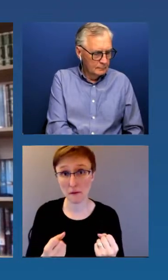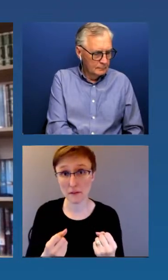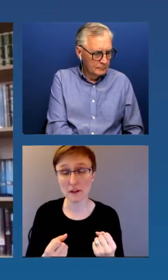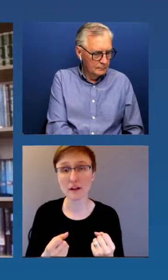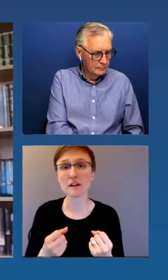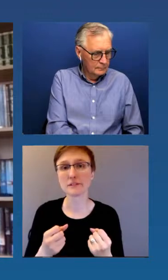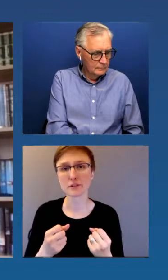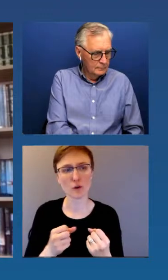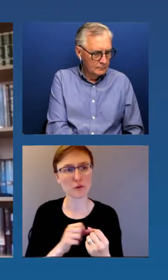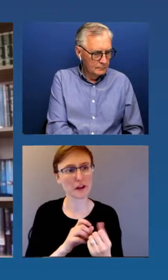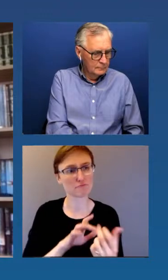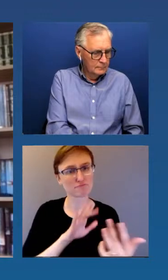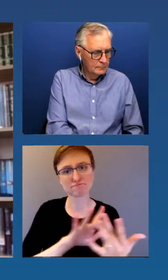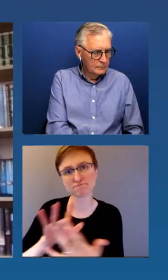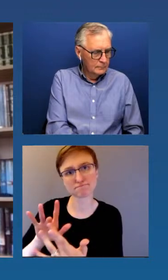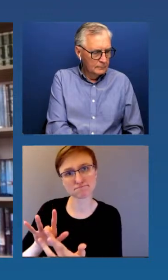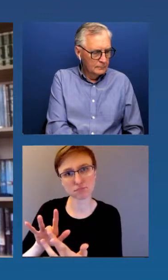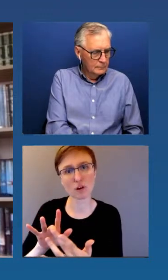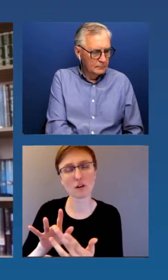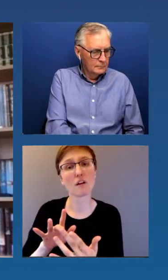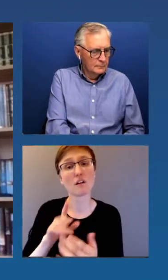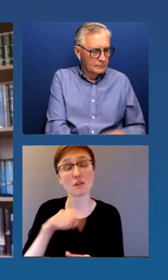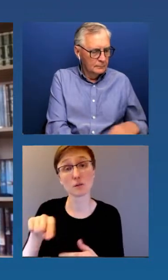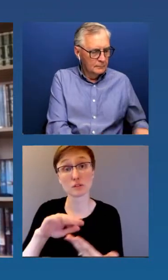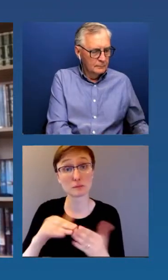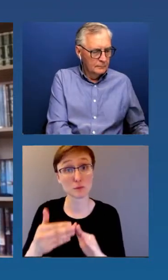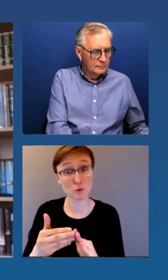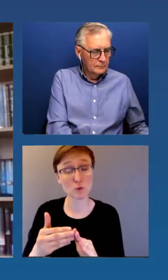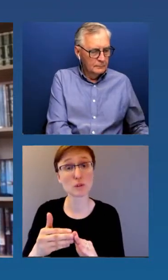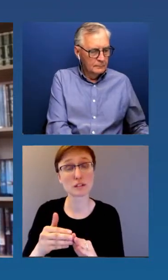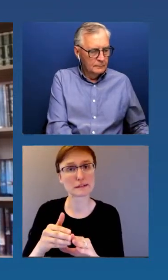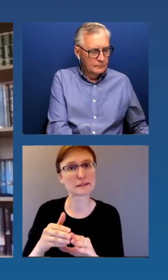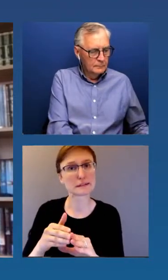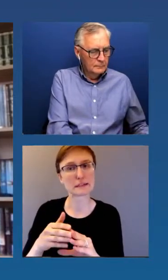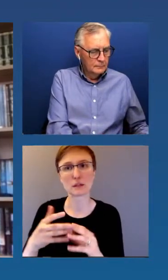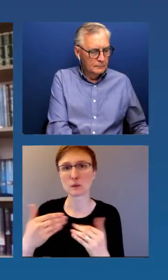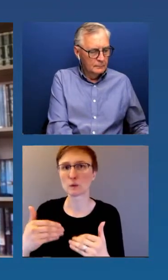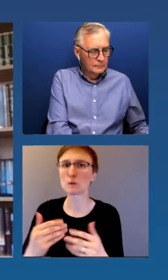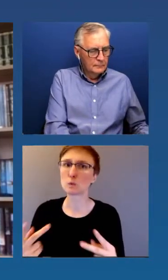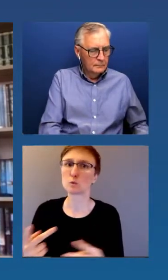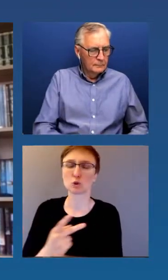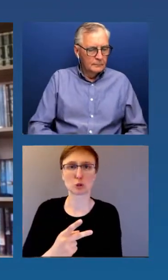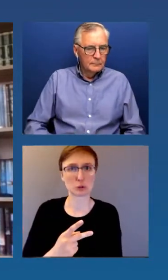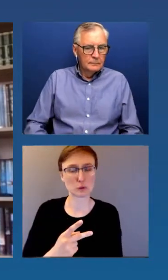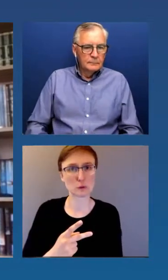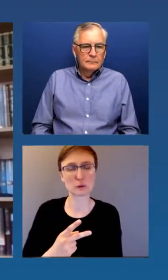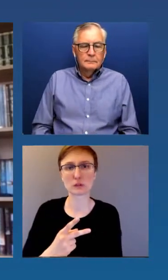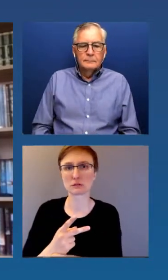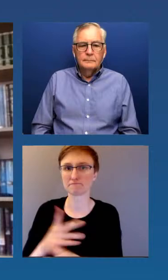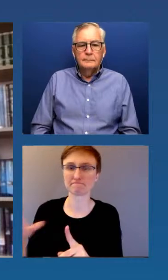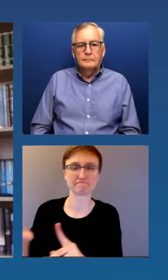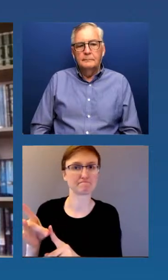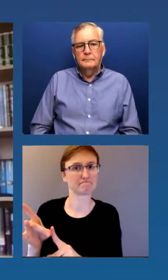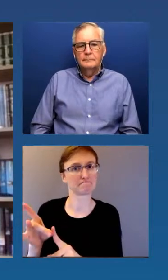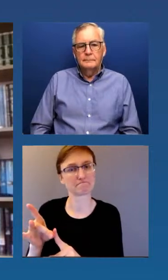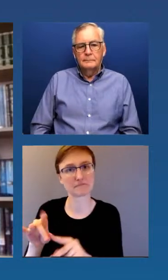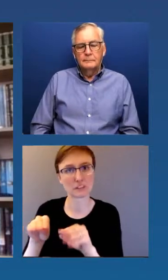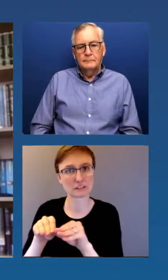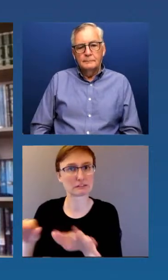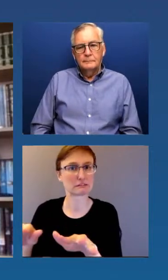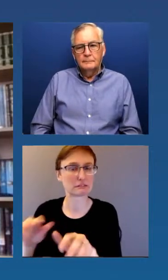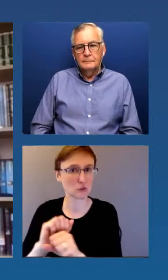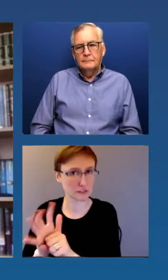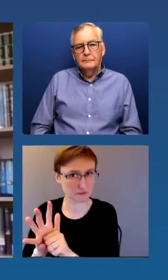that have been disproportionately impacted by COVID-19. The community of practice is an important source of guidance and information as vaccine